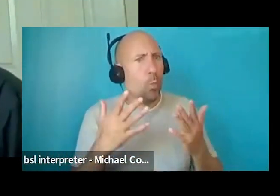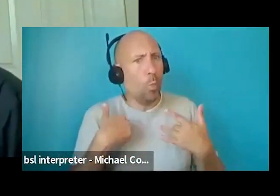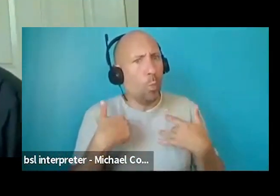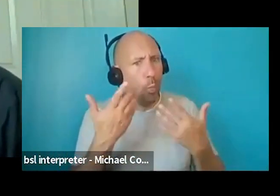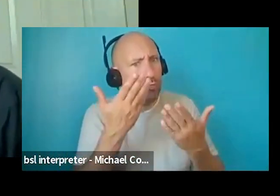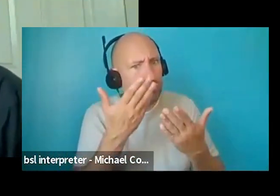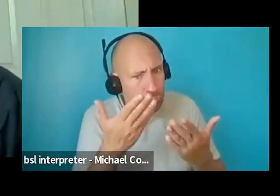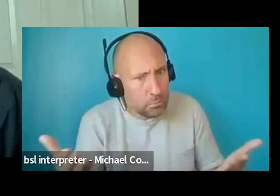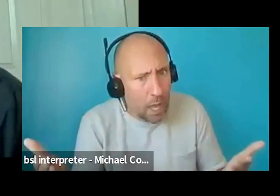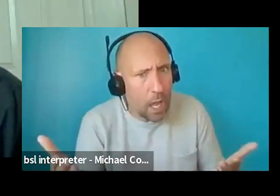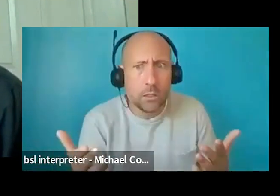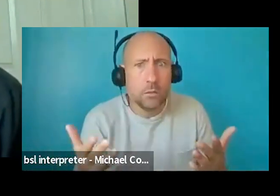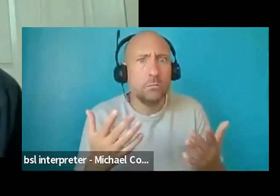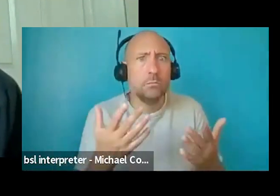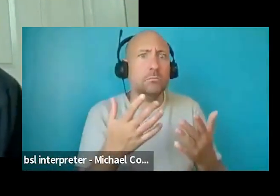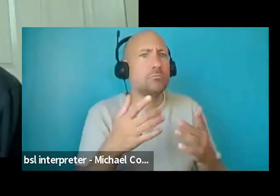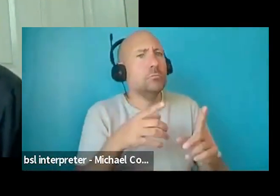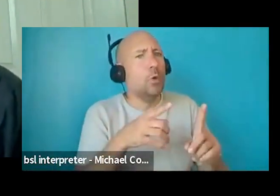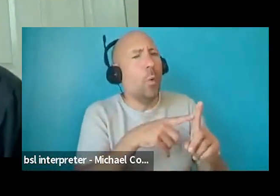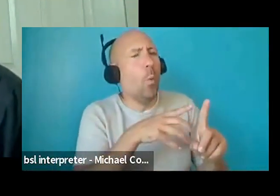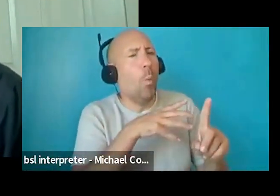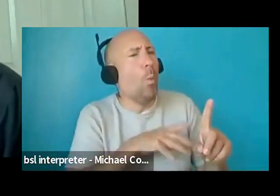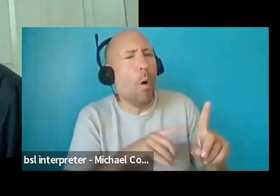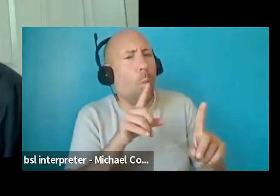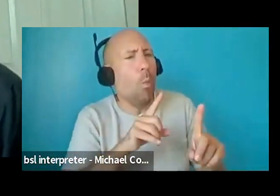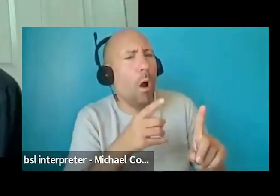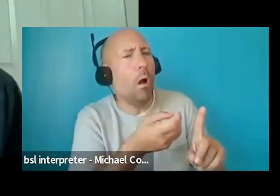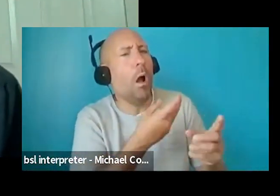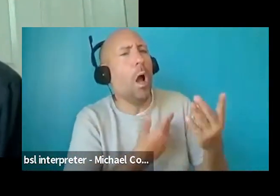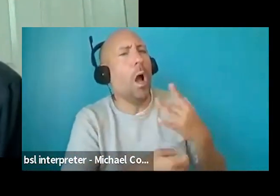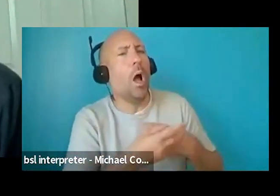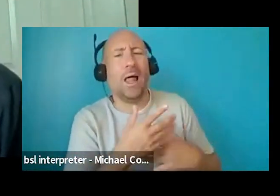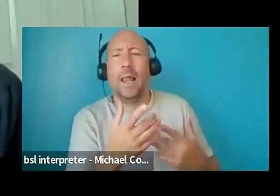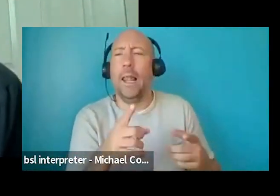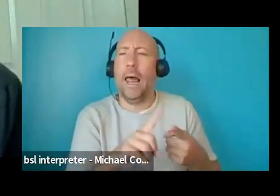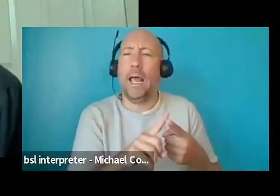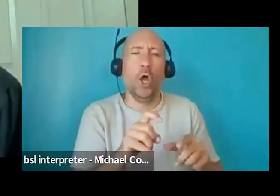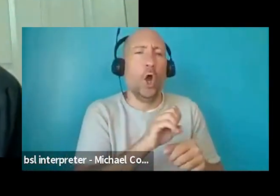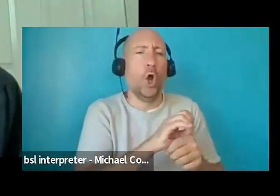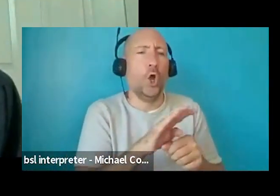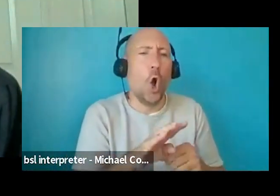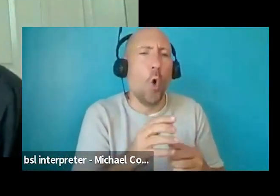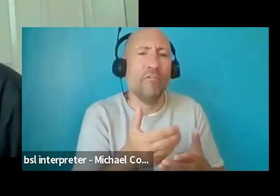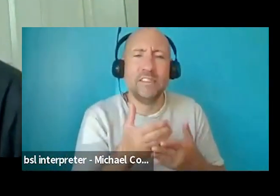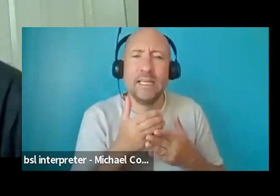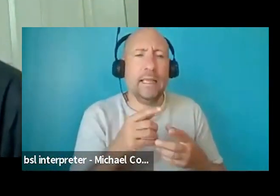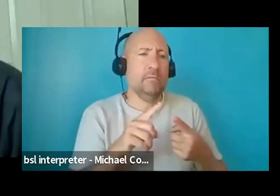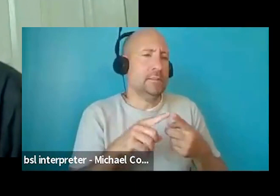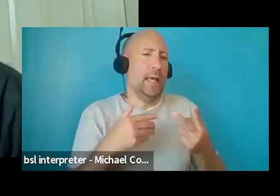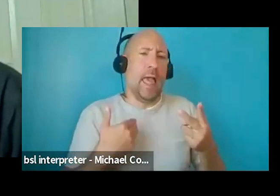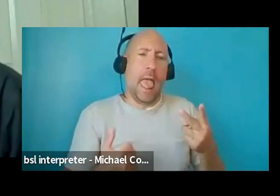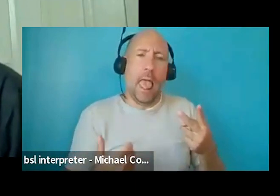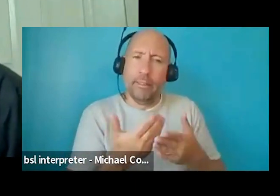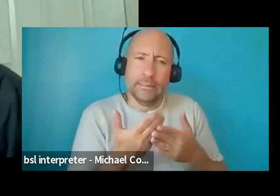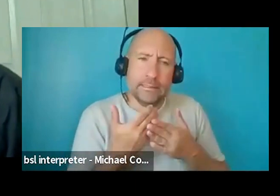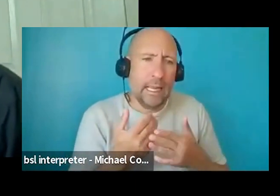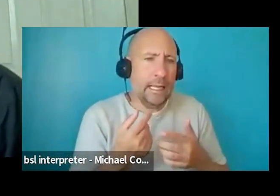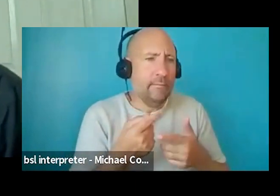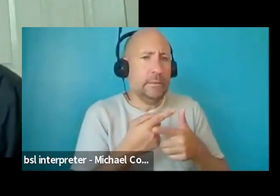the individual's preferences and COVID safety or any other kind of health and safety.